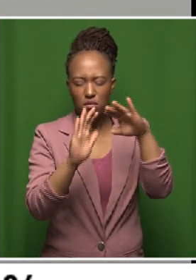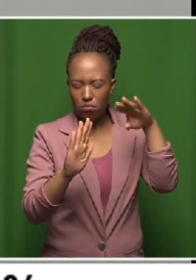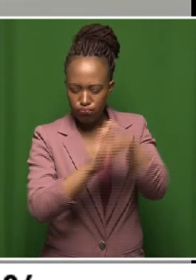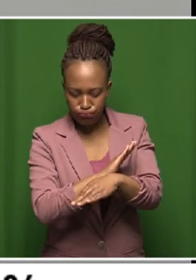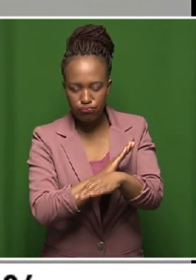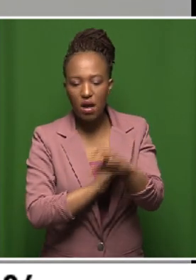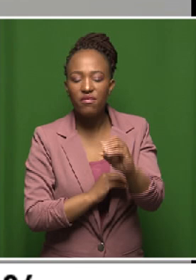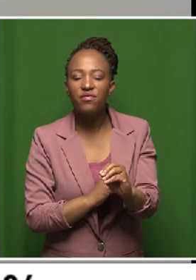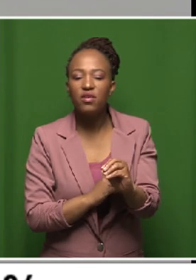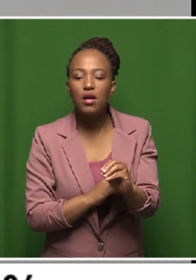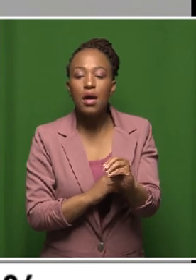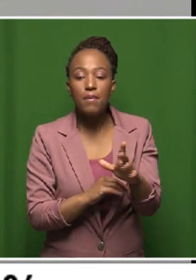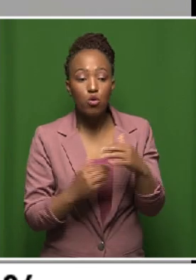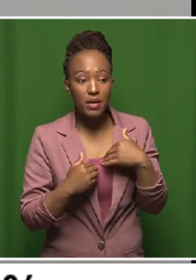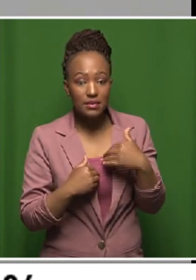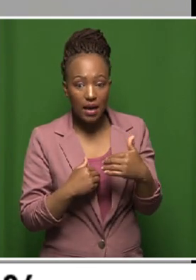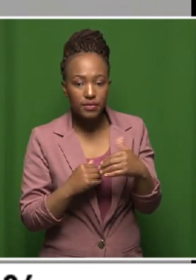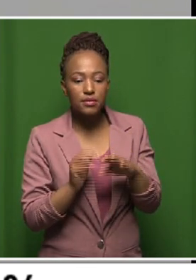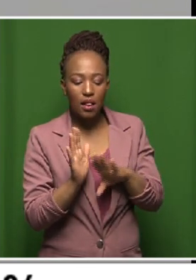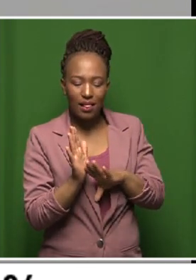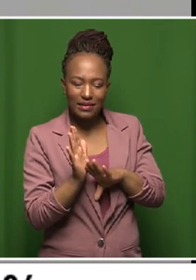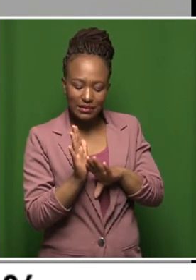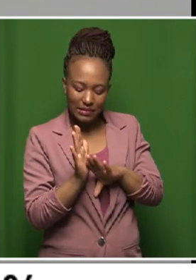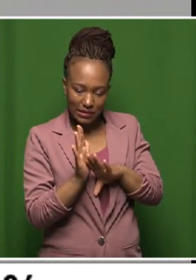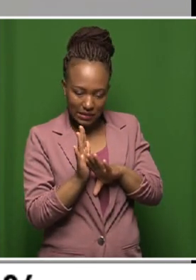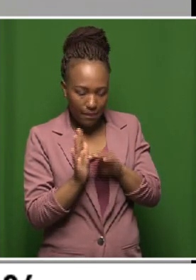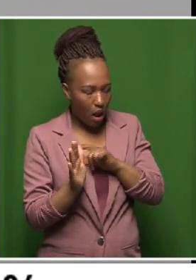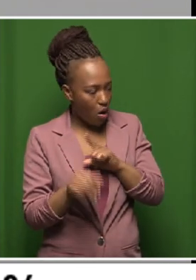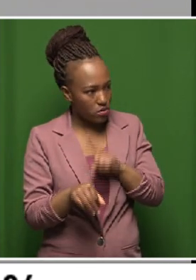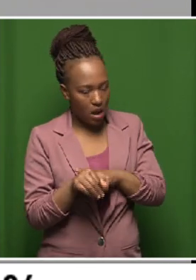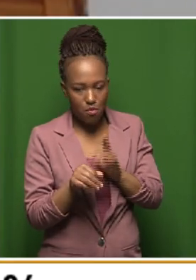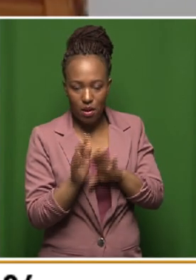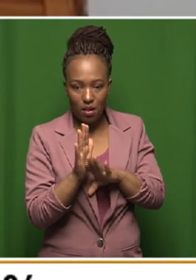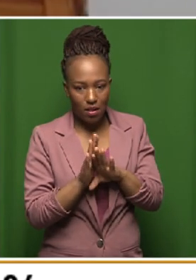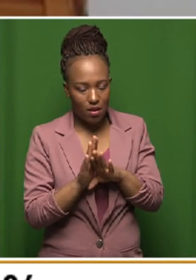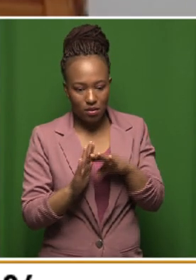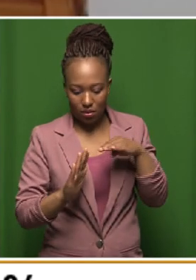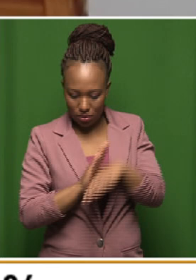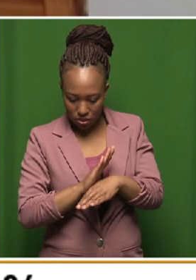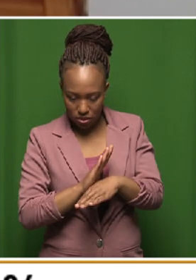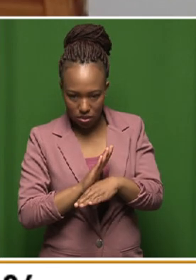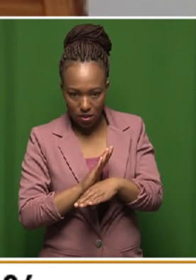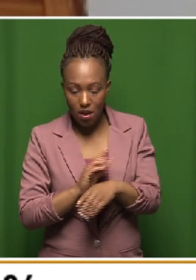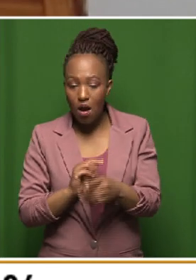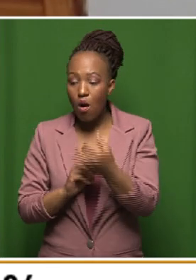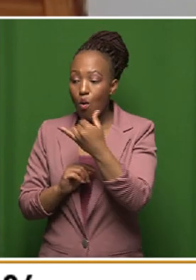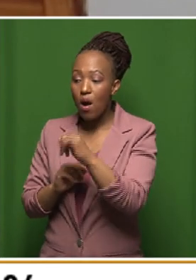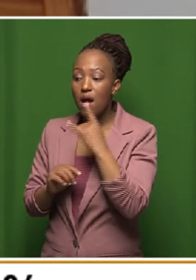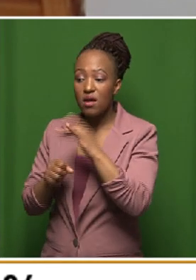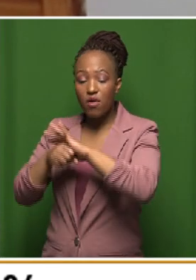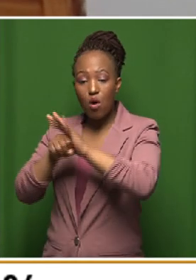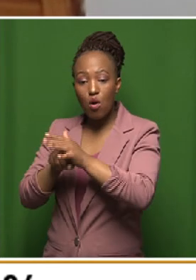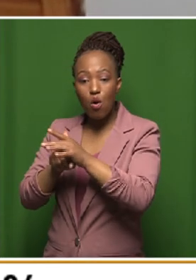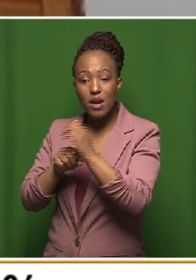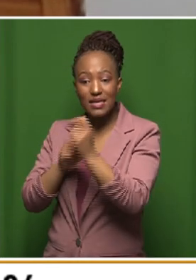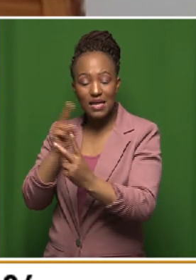bottom. Slowly we're going to start climbing out of this hole, but it's going to take us a very, very long time. We've hit the bottom. What happens if a second wave of coronavirus comes and we